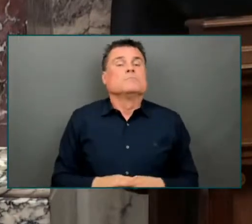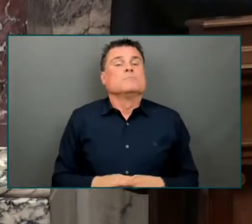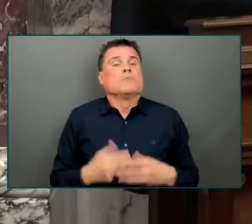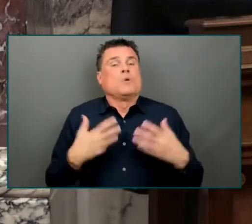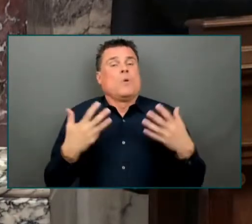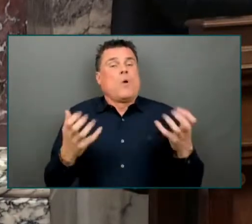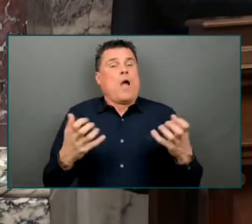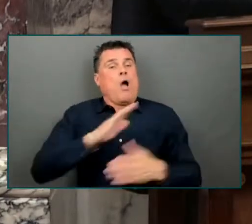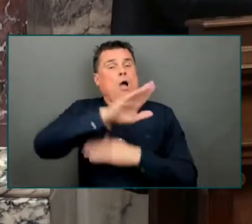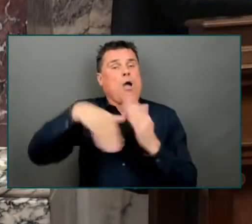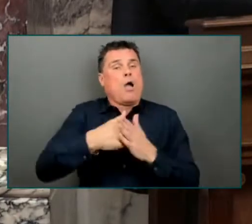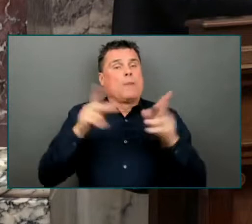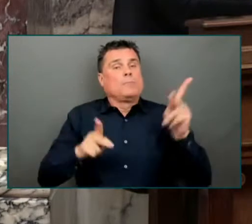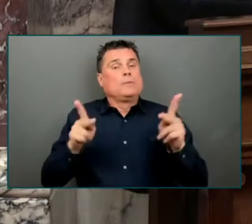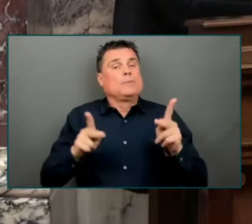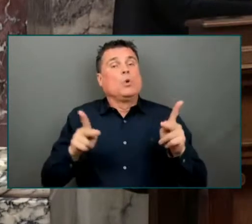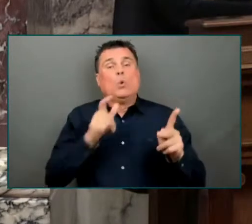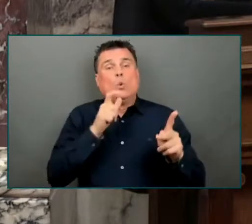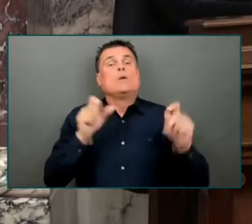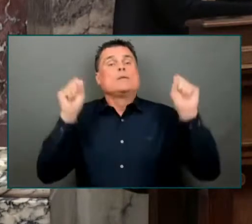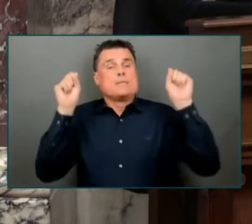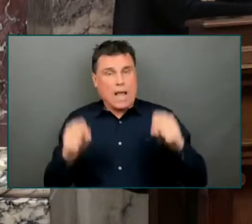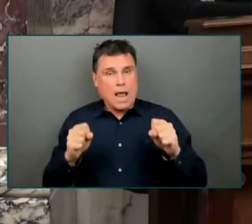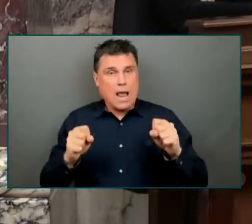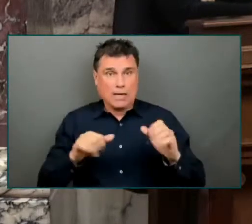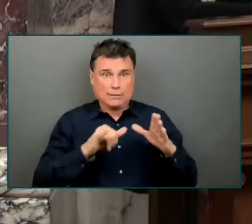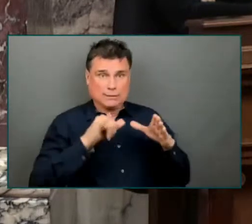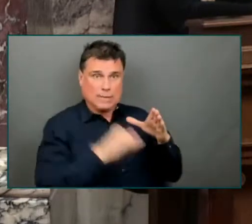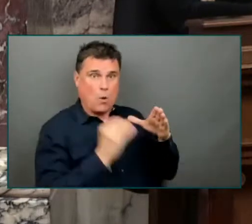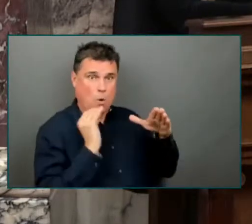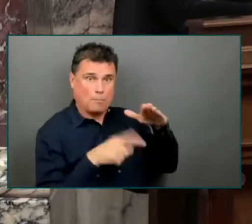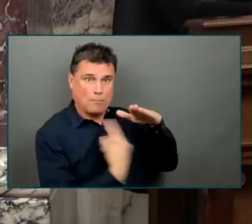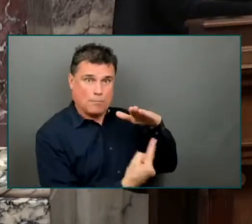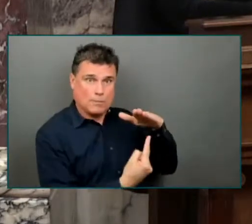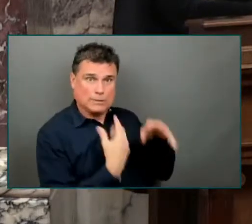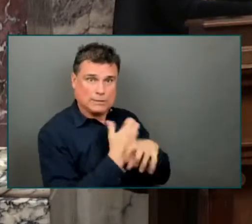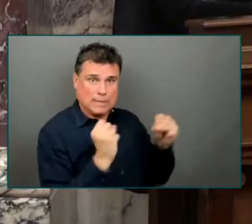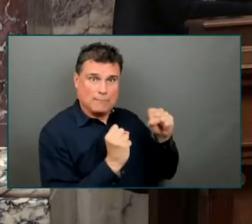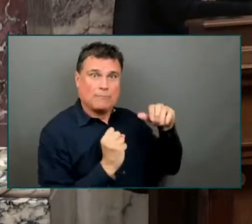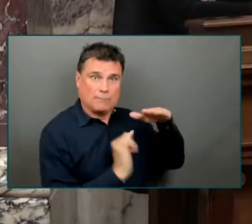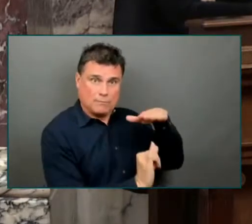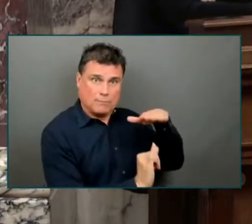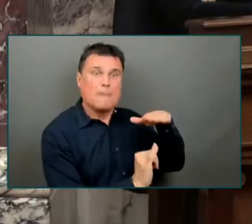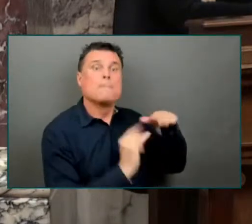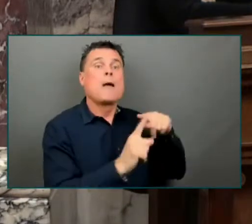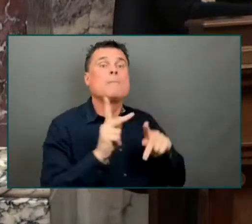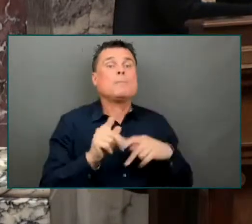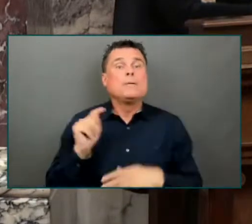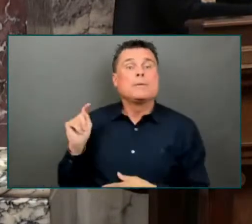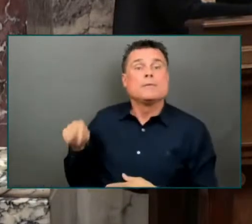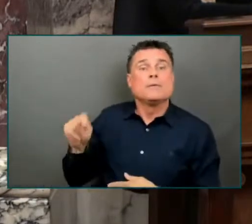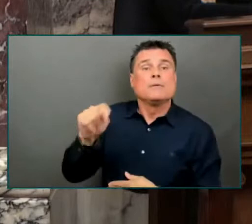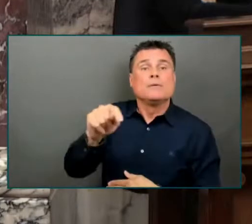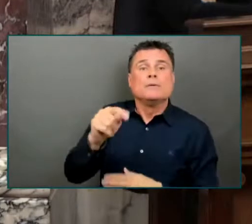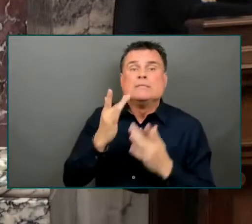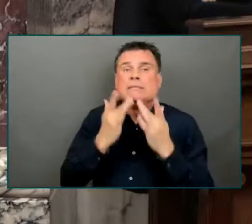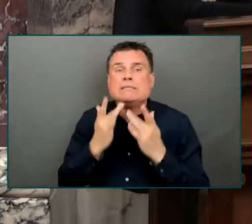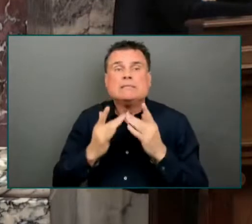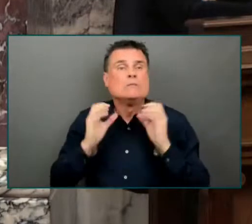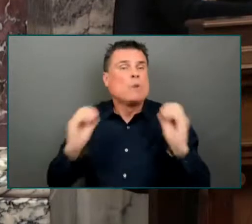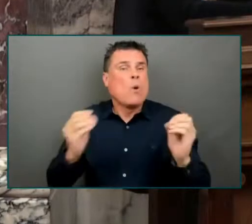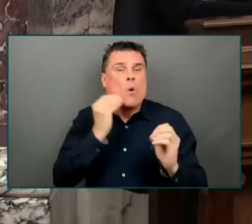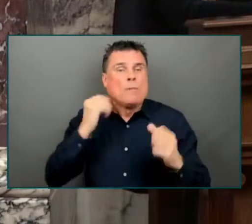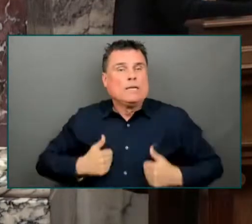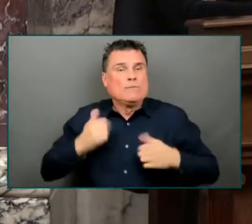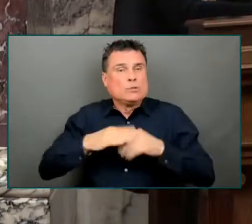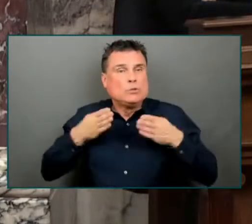on our streets, moving between shelters, or camping in parks. Budget 2021 provides places